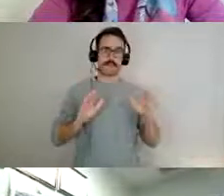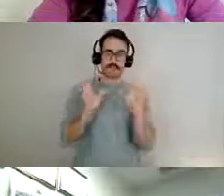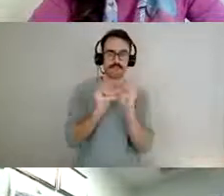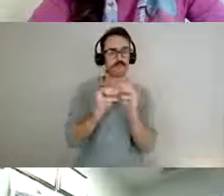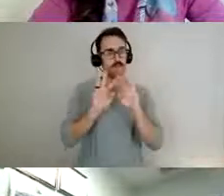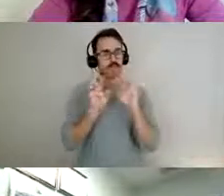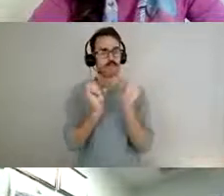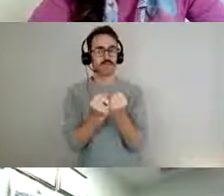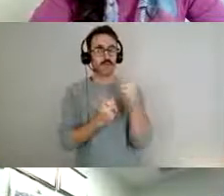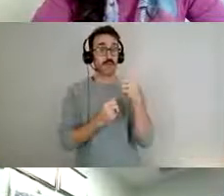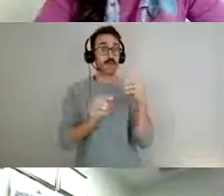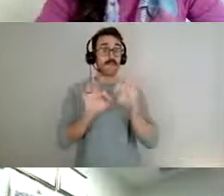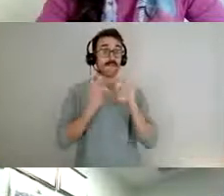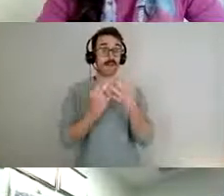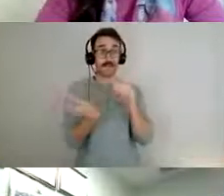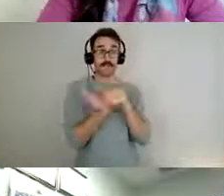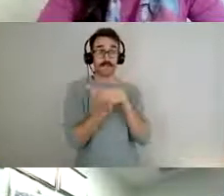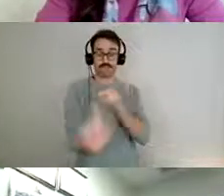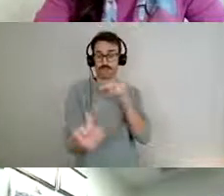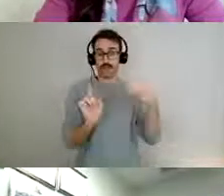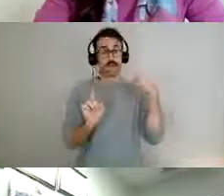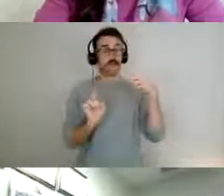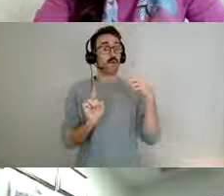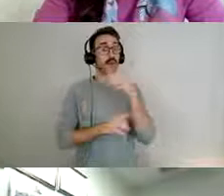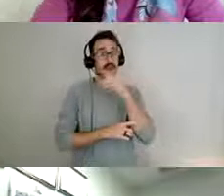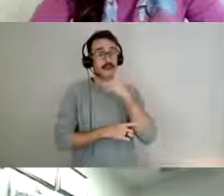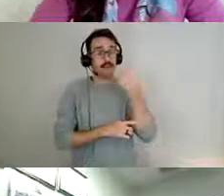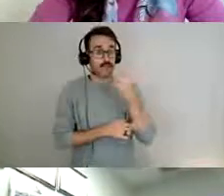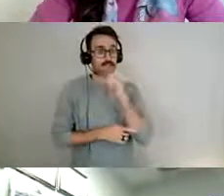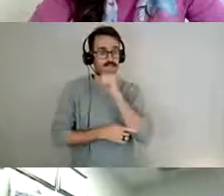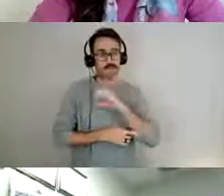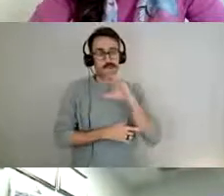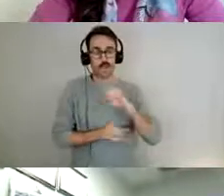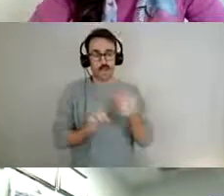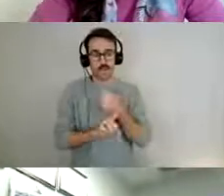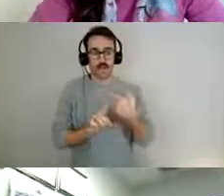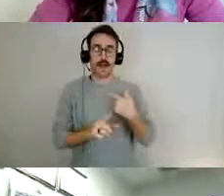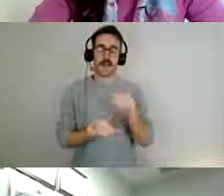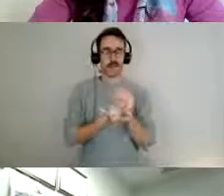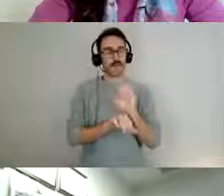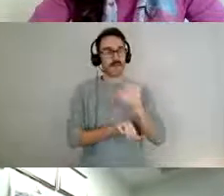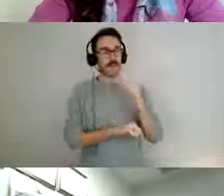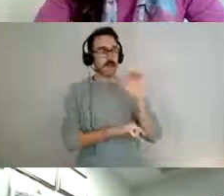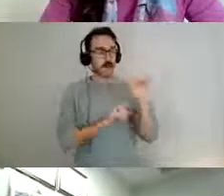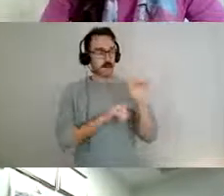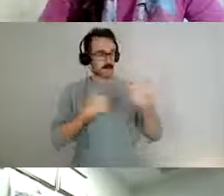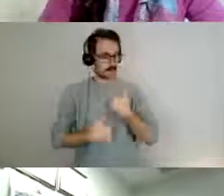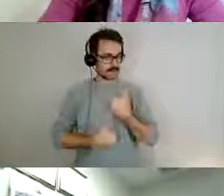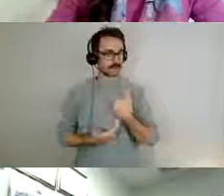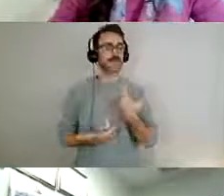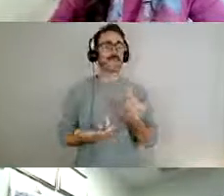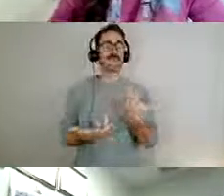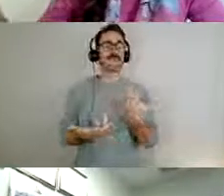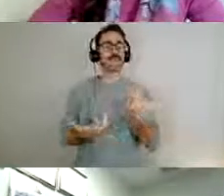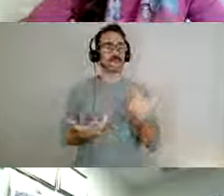physician's perspective on elder abuse. My name is Christine Chan. I work for Elder Abuse Prevention Ontario. And I just want